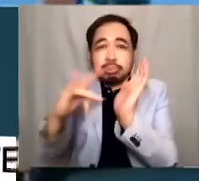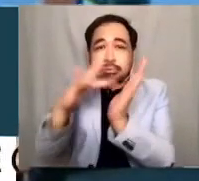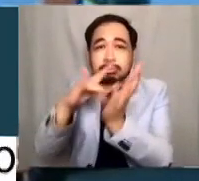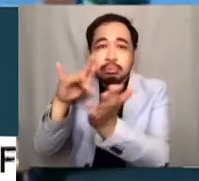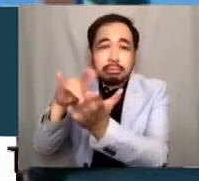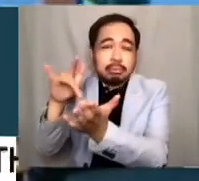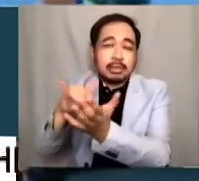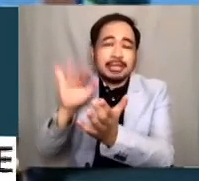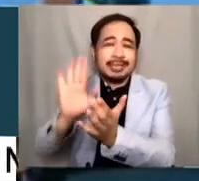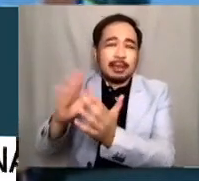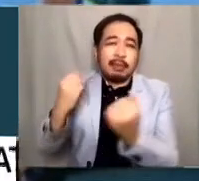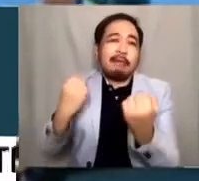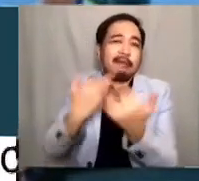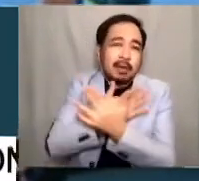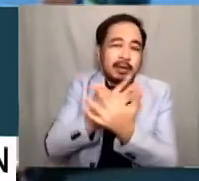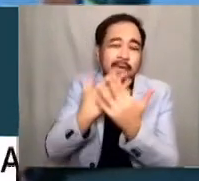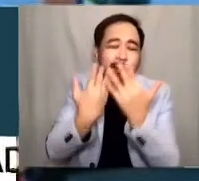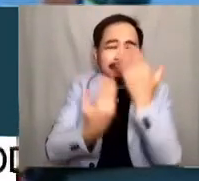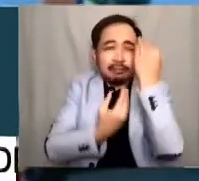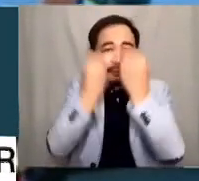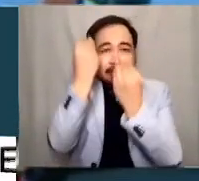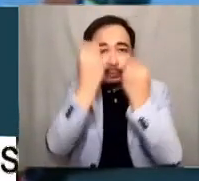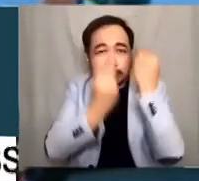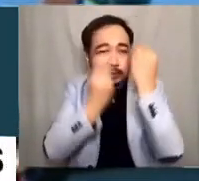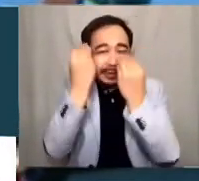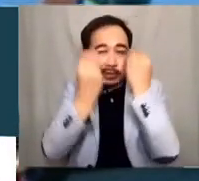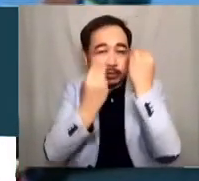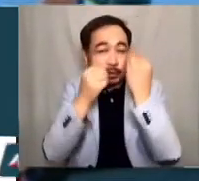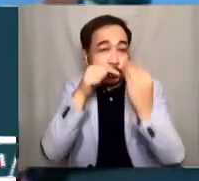confusion that coronavirus